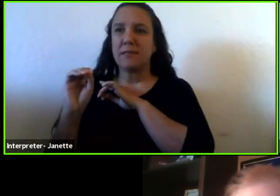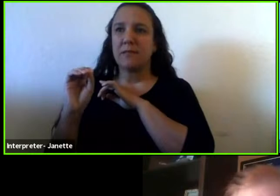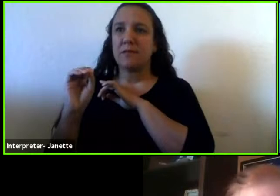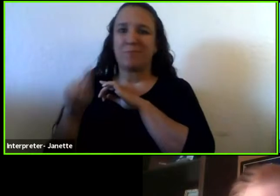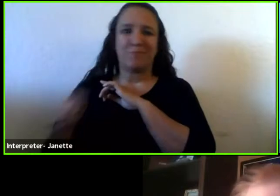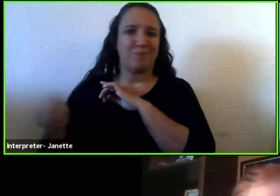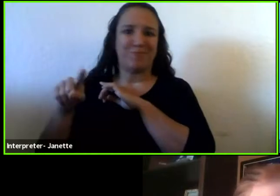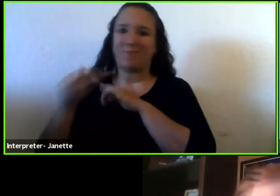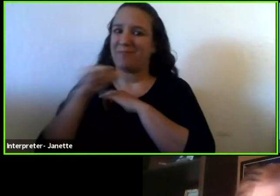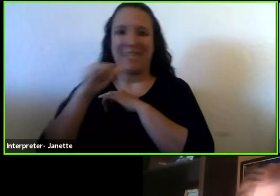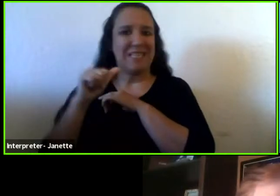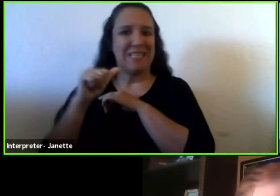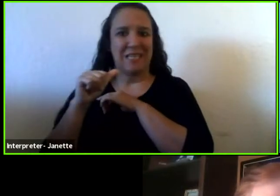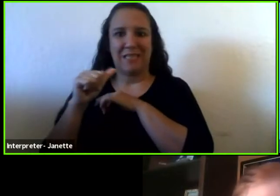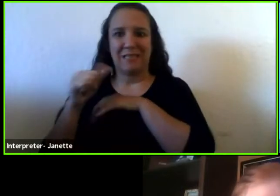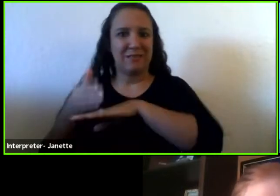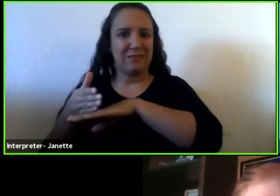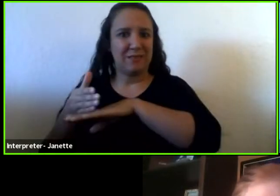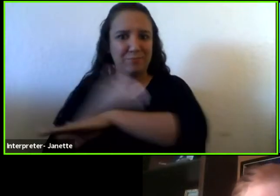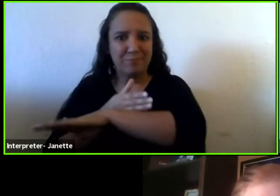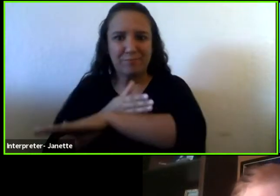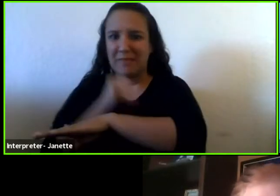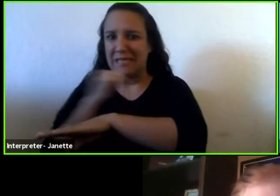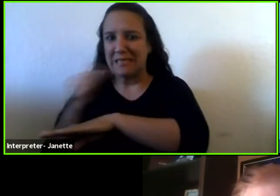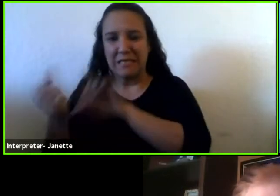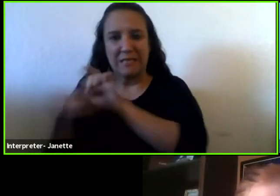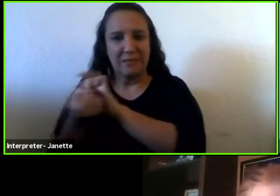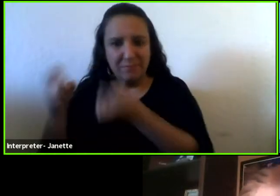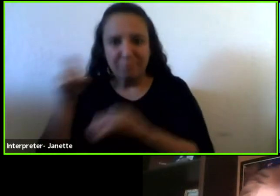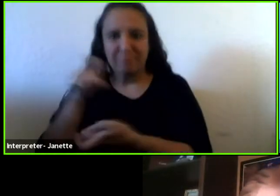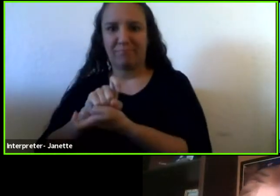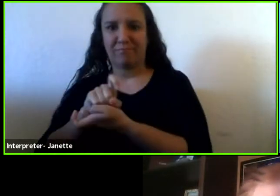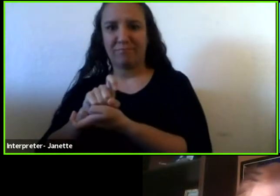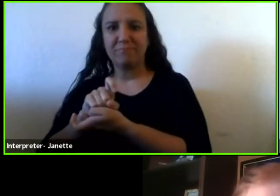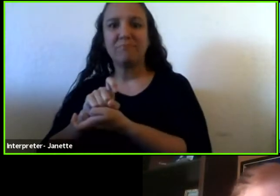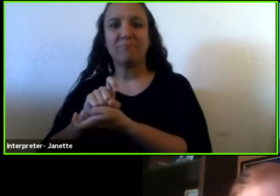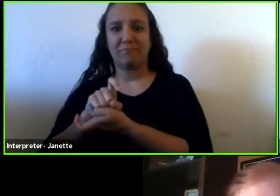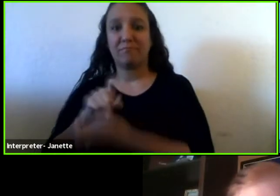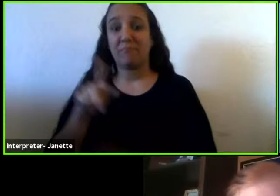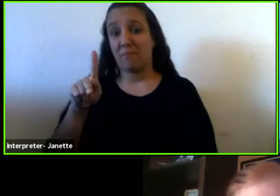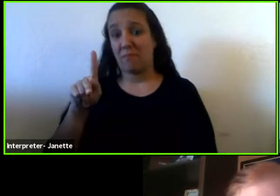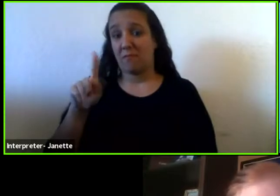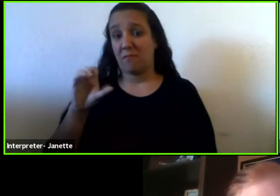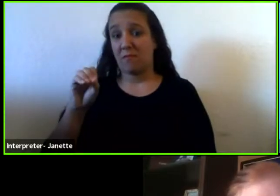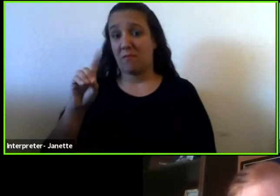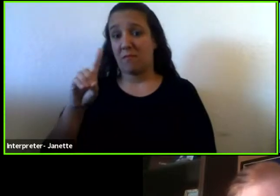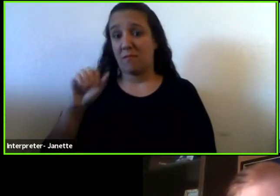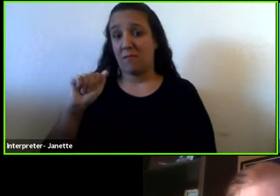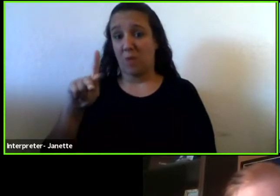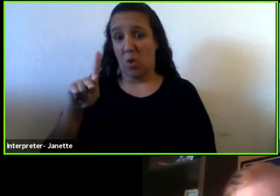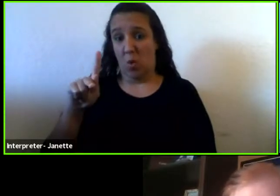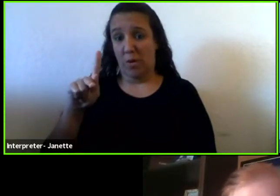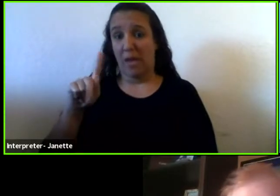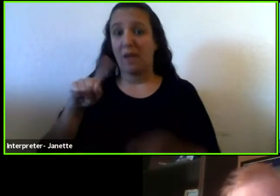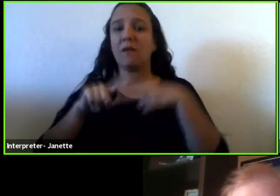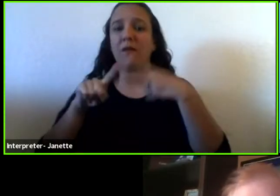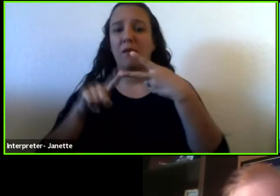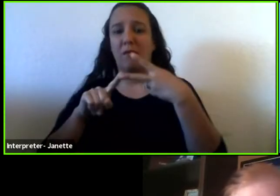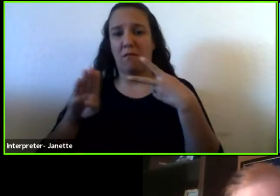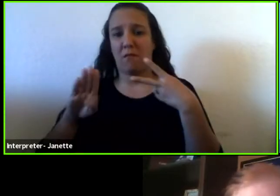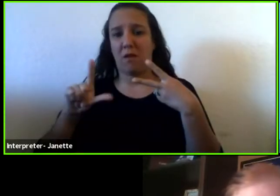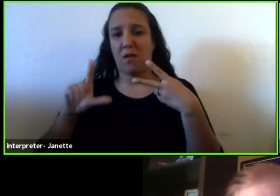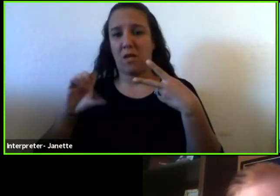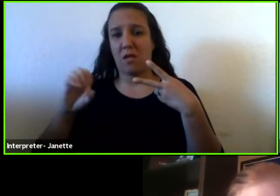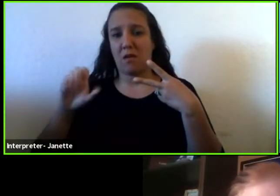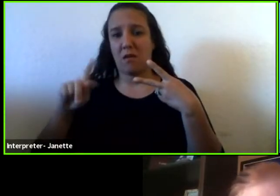didn't transform, and not so recent, but Kodak and Blockbuster, are